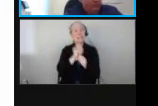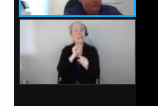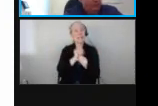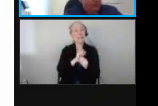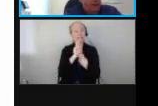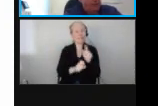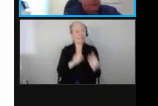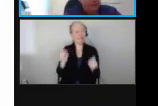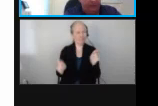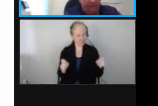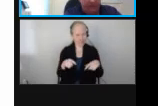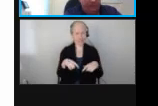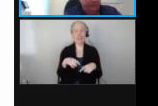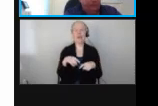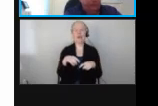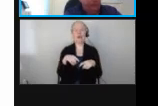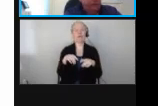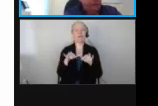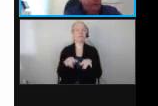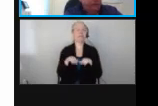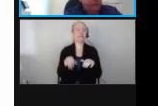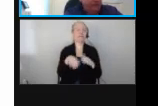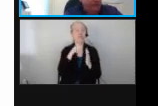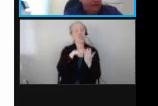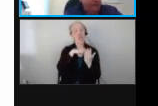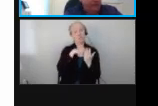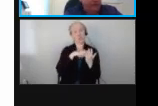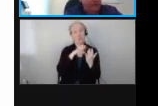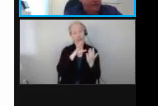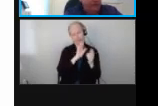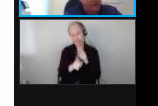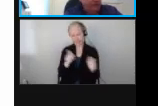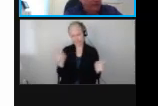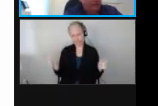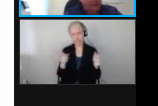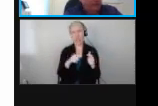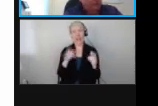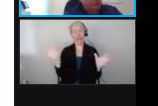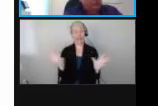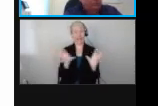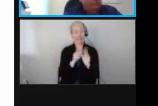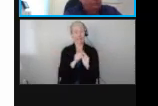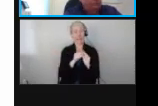to produce chapters, and we ended up with the Rosetta Stone manuscript. Next slide, please.